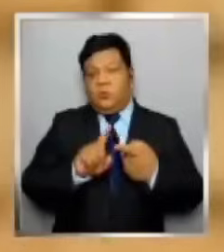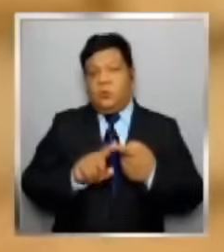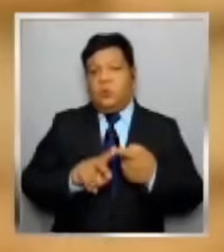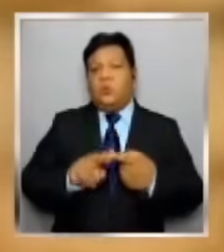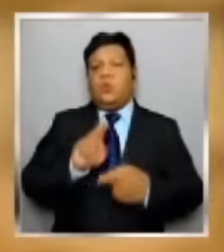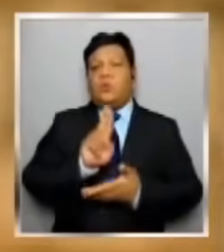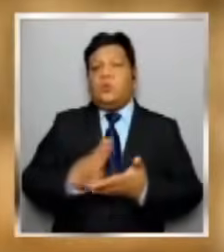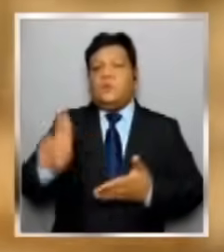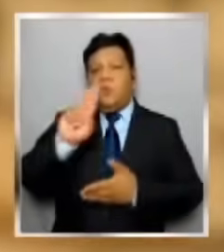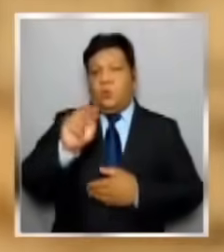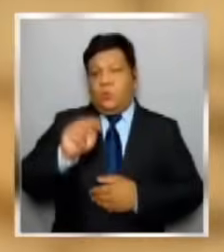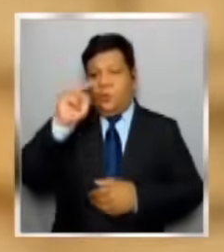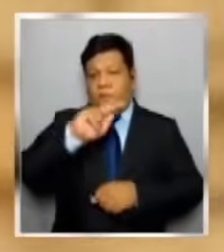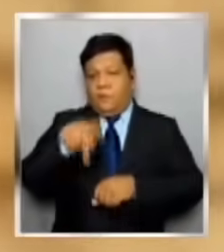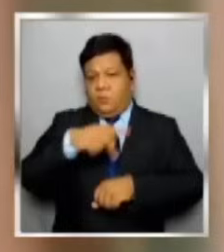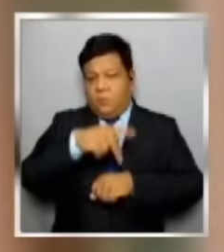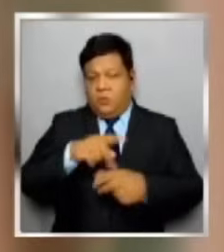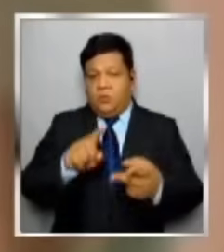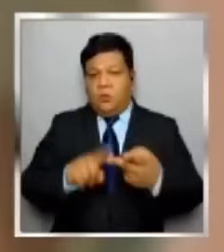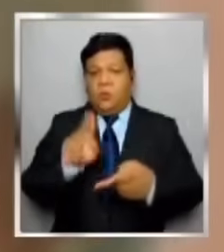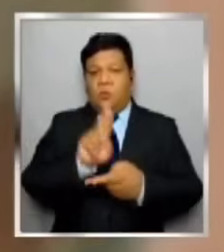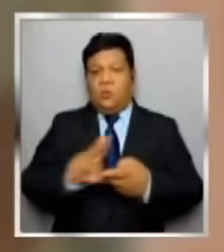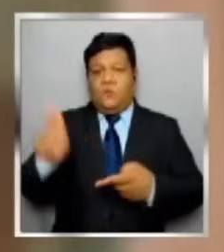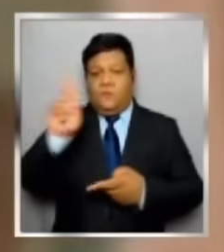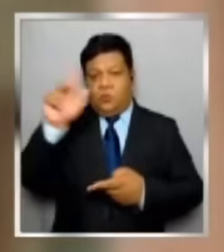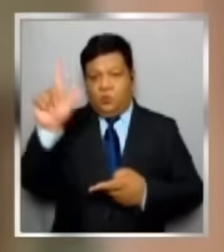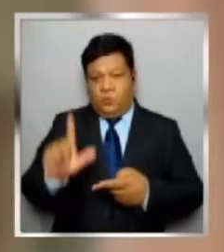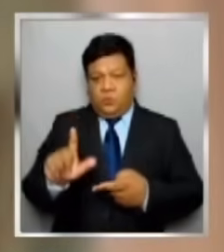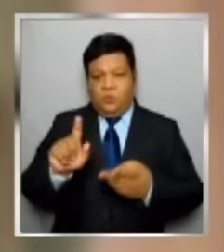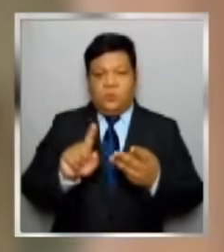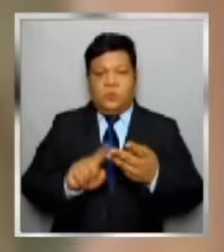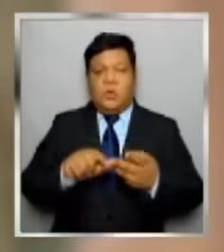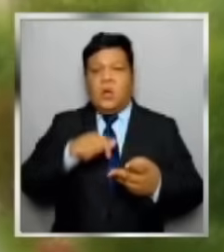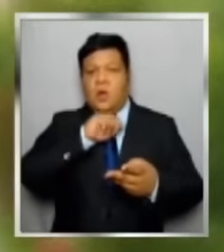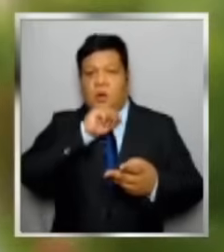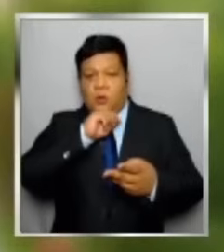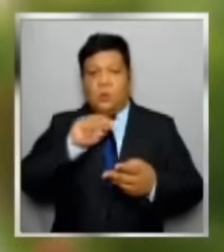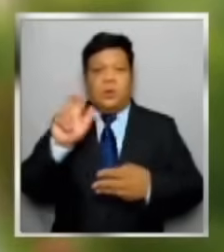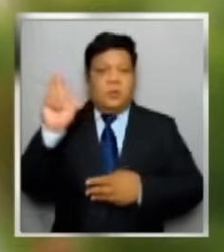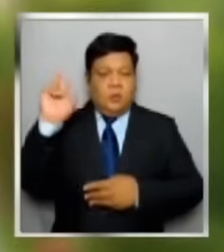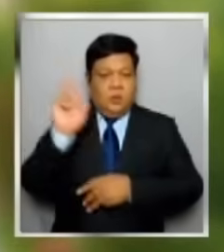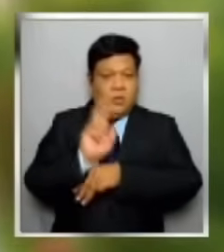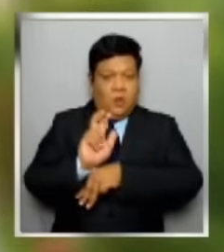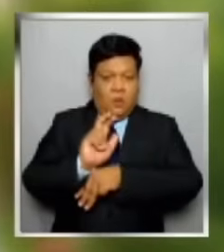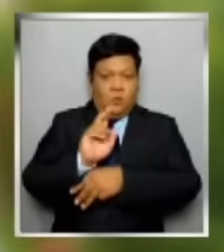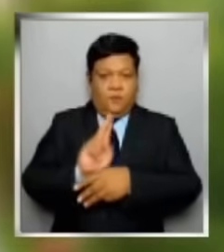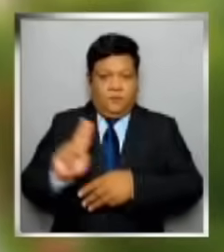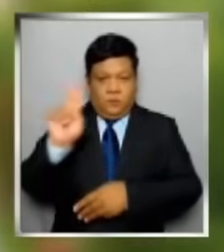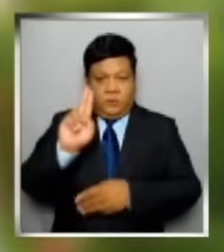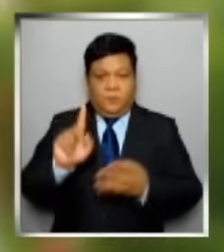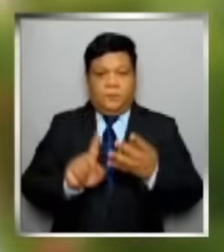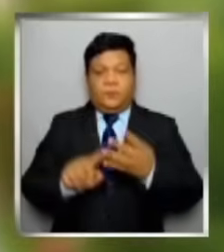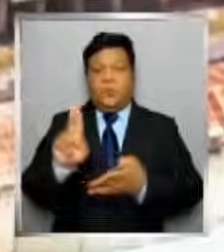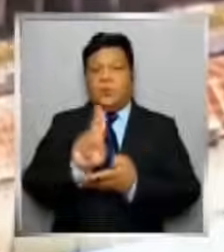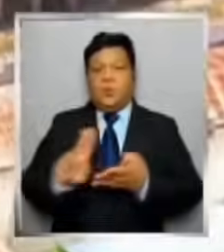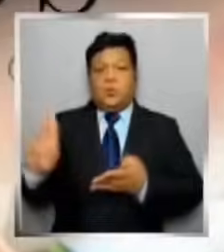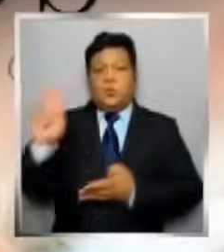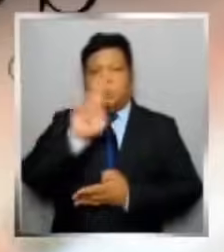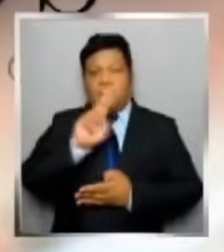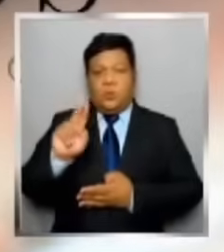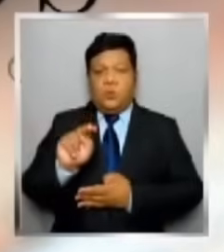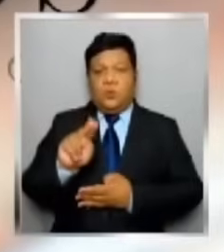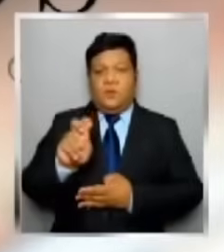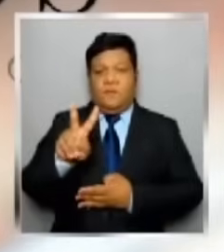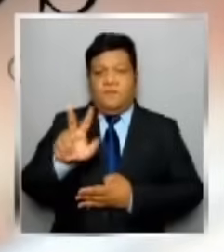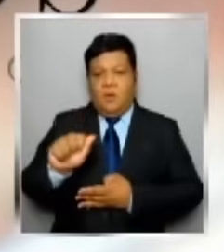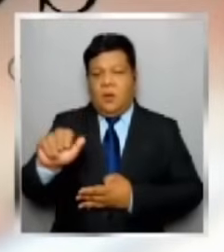Philippines, University of Luzon, Ateneo de Naga University, University of Nueva Cáceres,